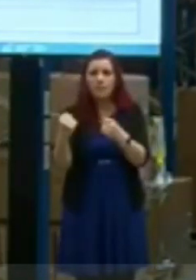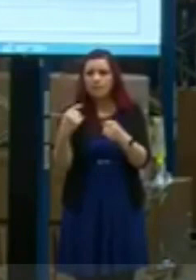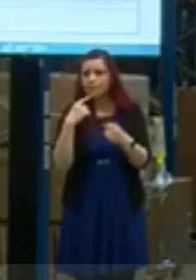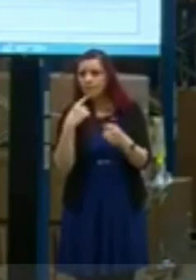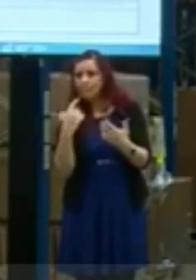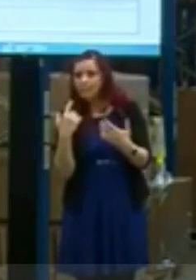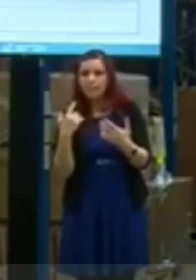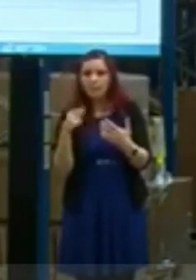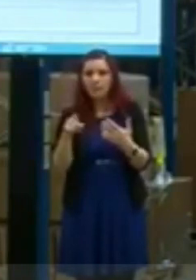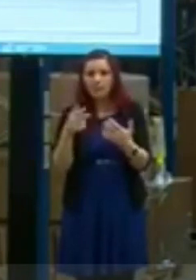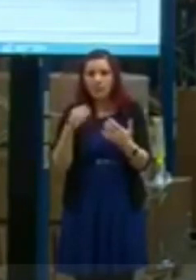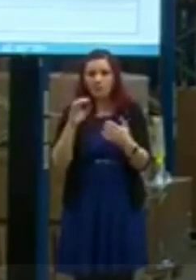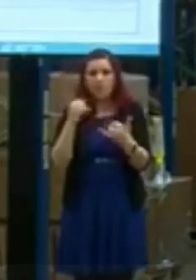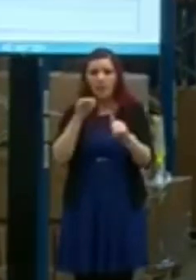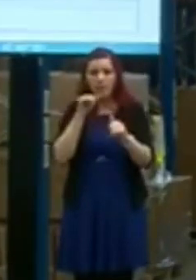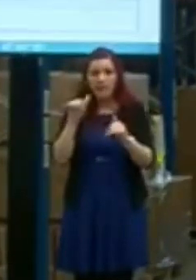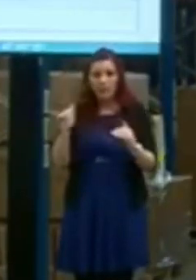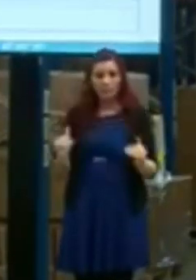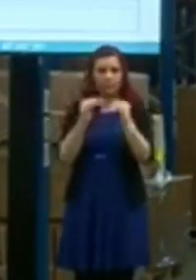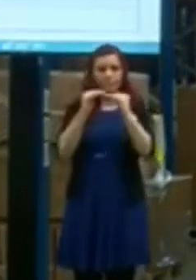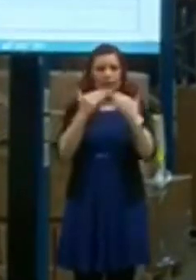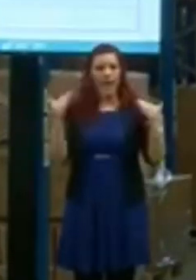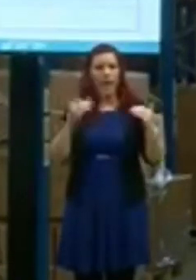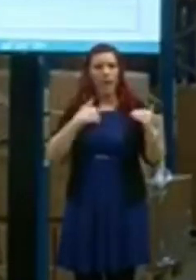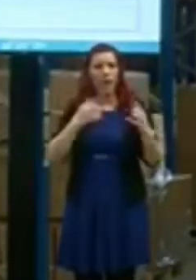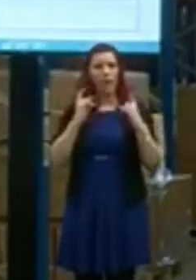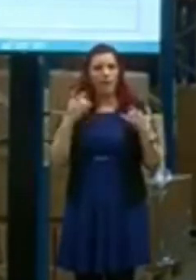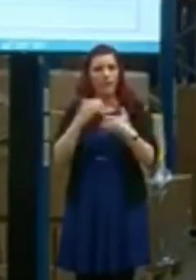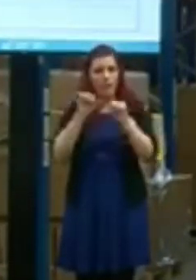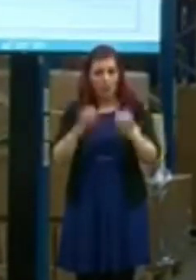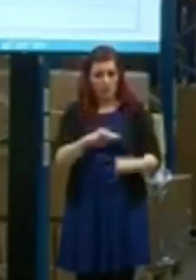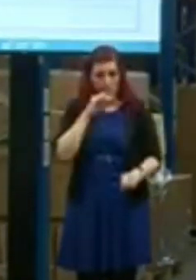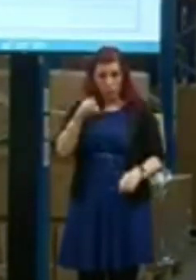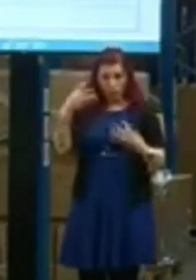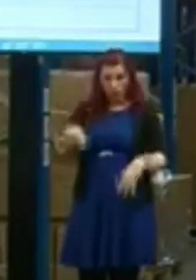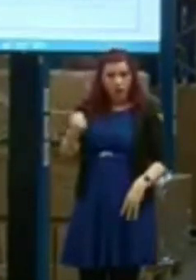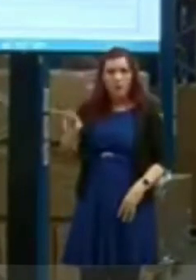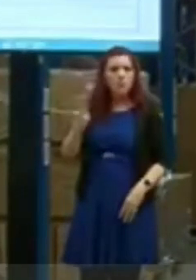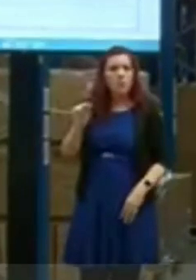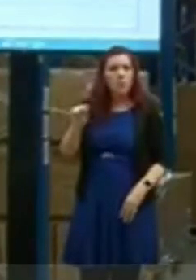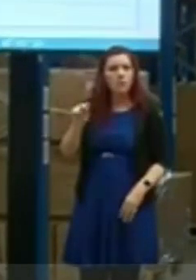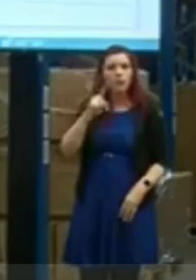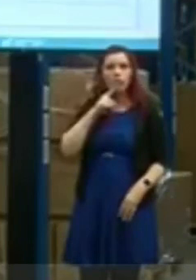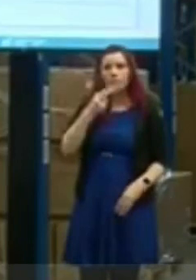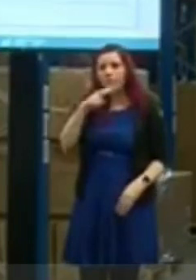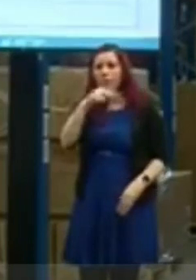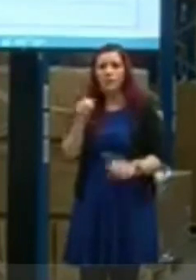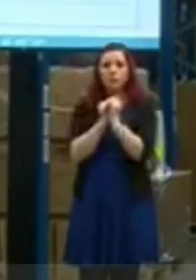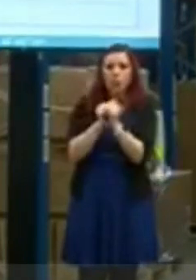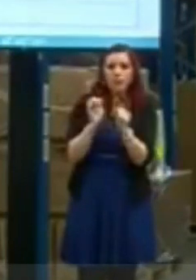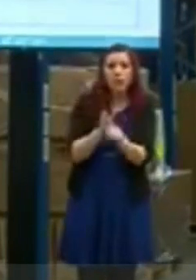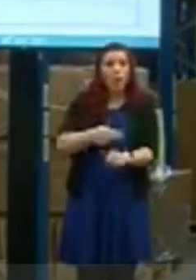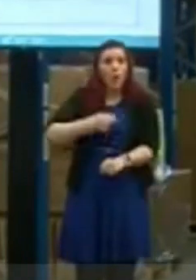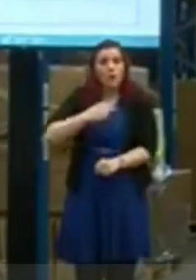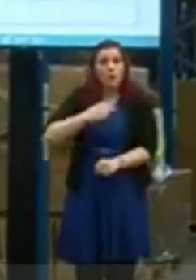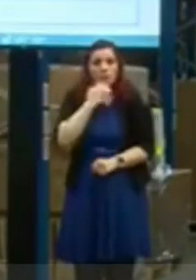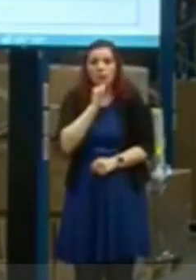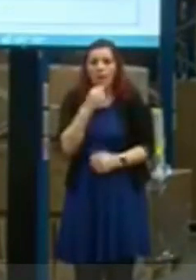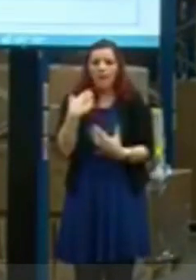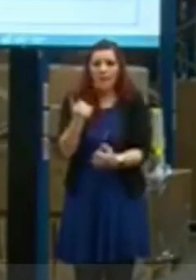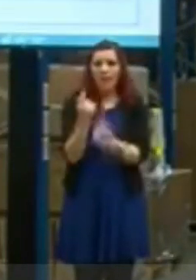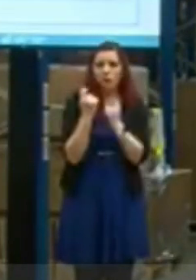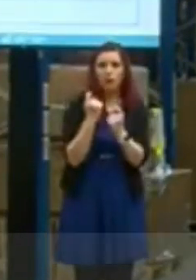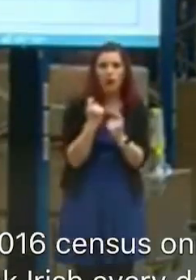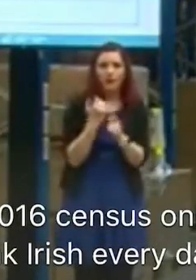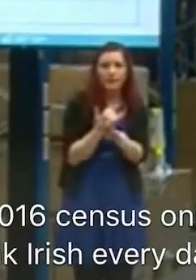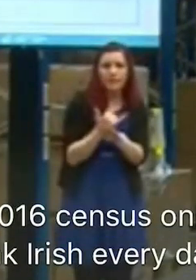doesn't meet what we need for our healthcare system doesn't always mean that there's something wrong with the product. It may be that it just doesn't fit with the way our